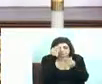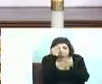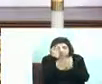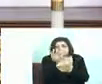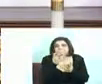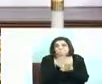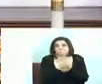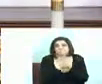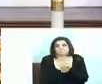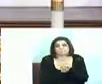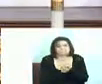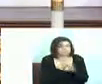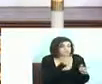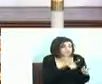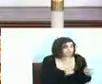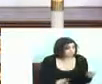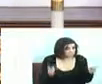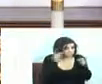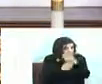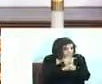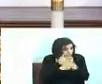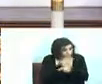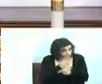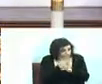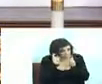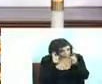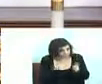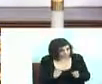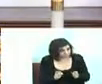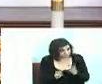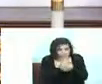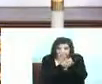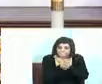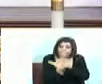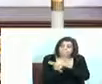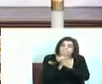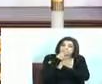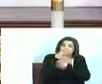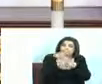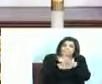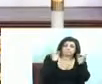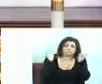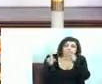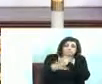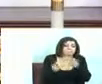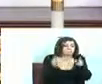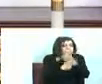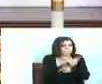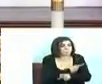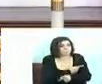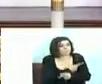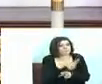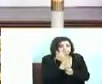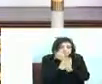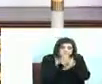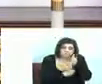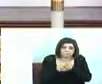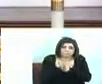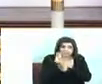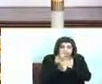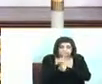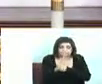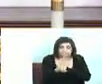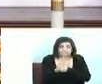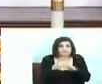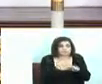Lord, multiply these gifts, multiply the talents in this room, multiply every seed that sits here